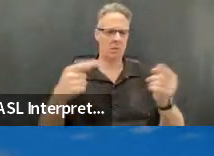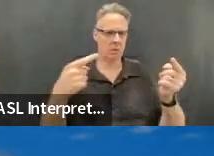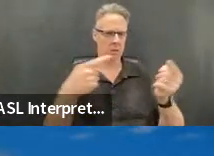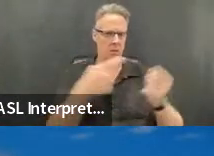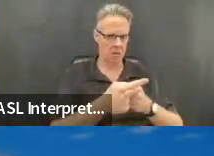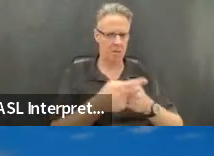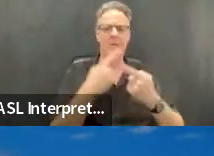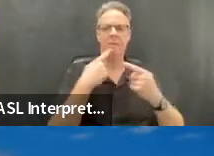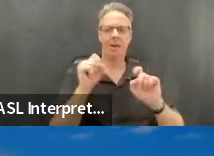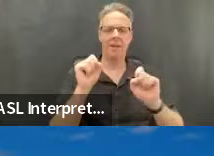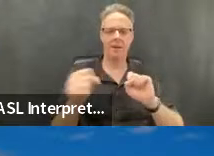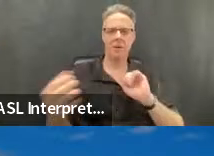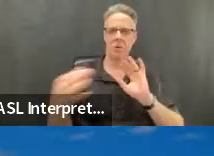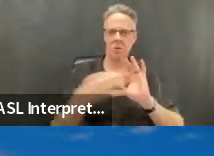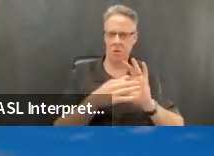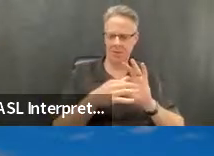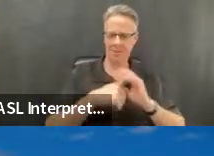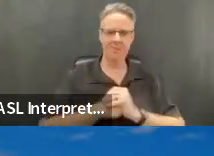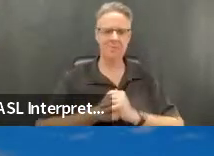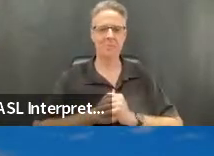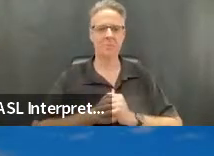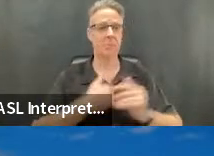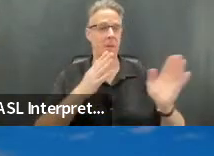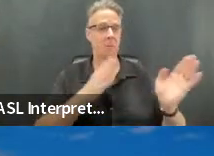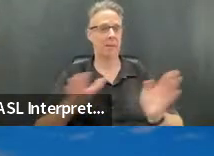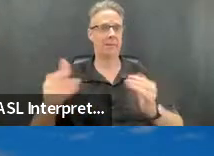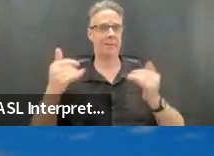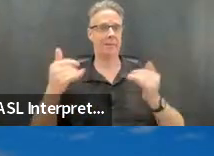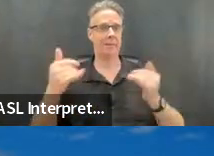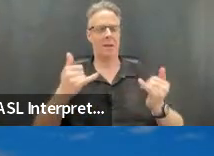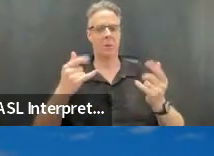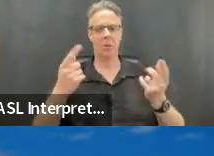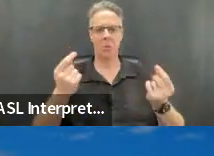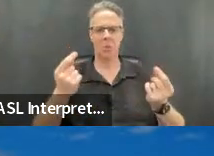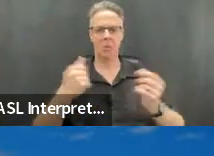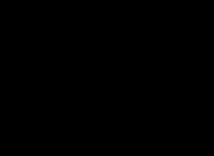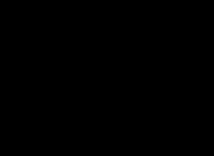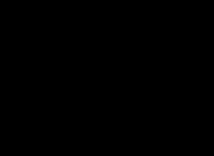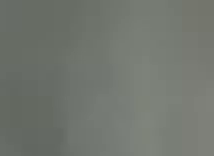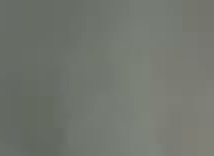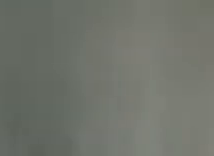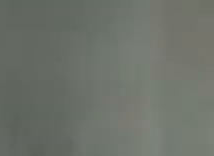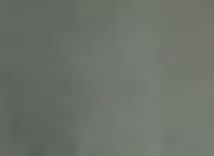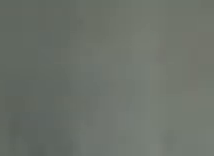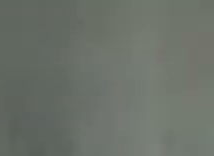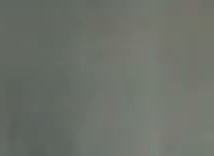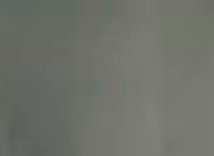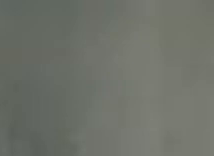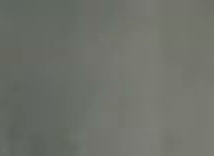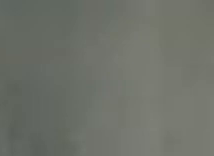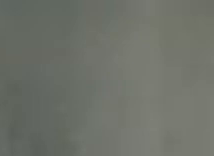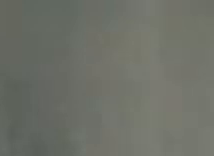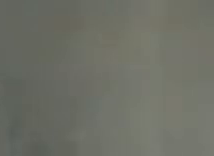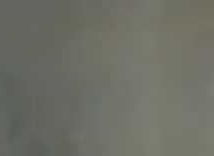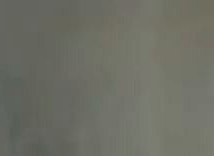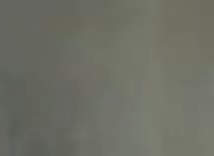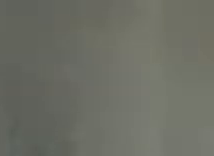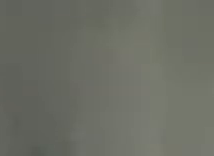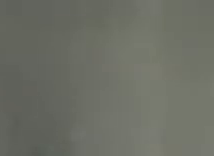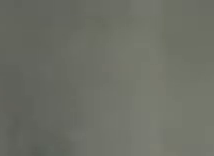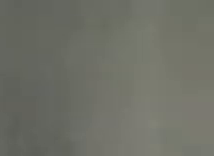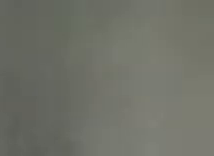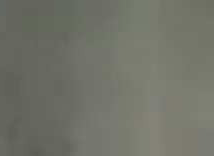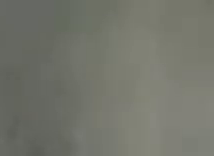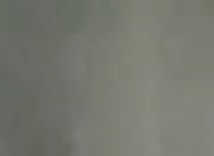us now. So our plan at this point is to transition into breakout groups. And as